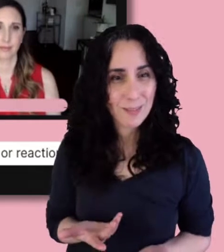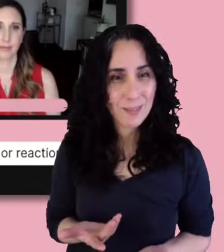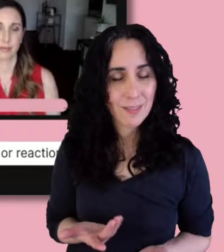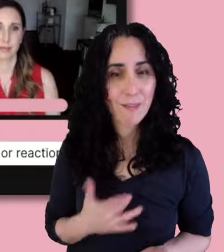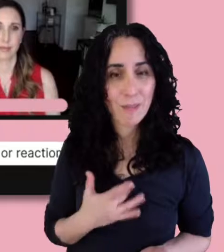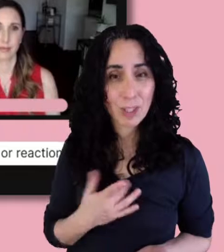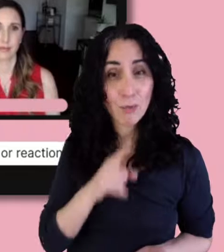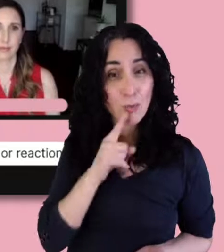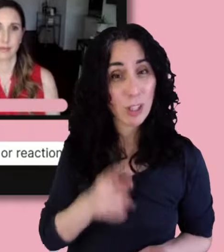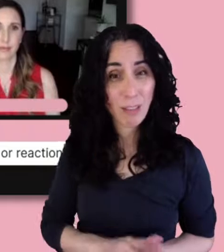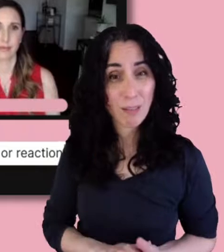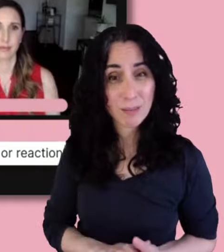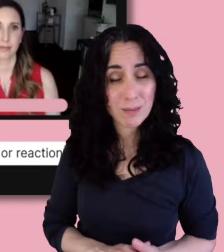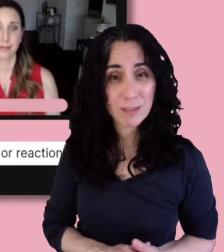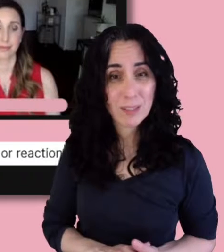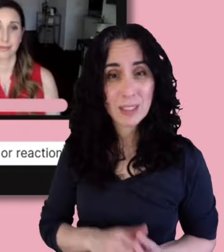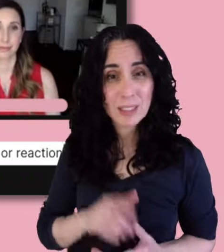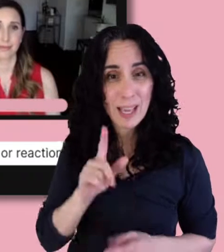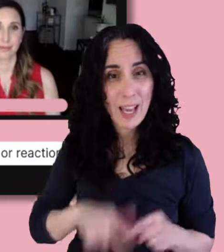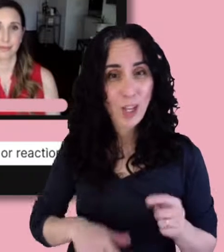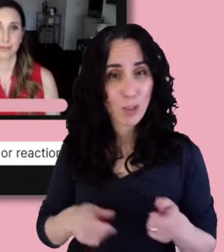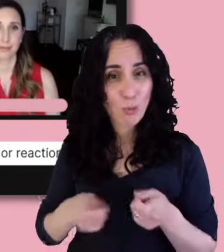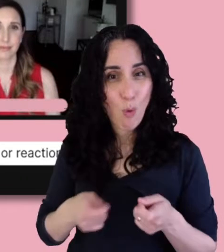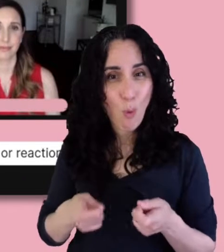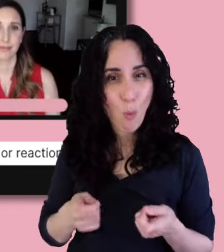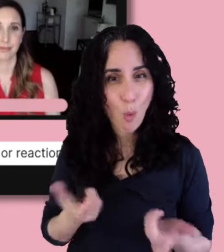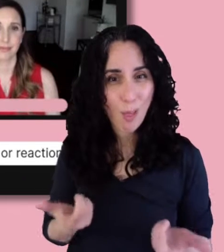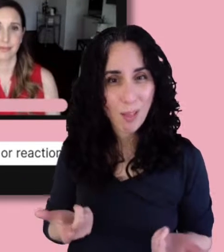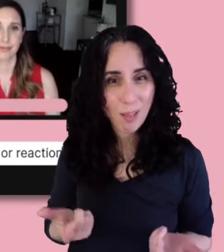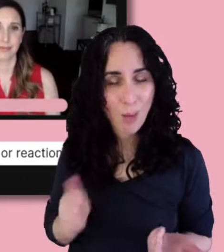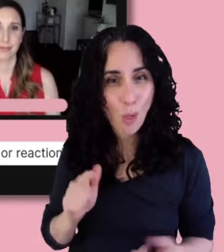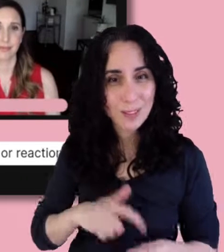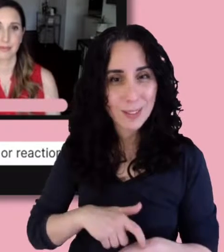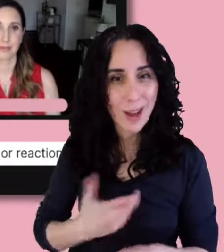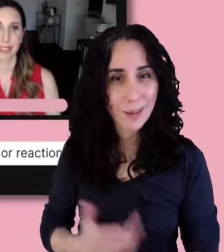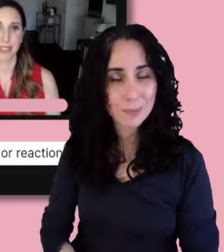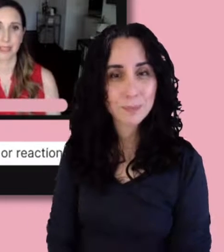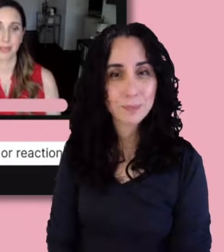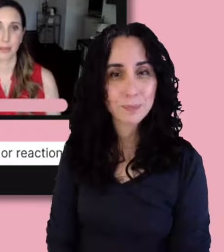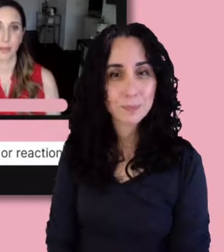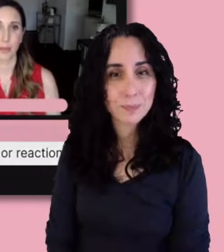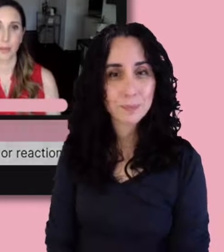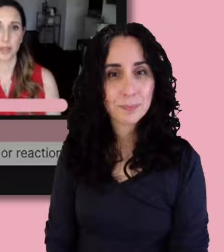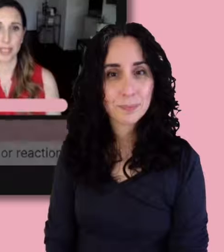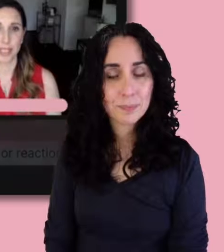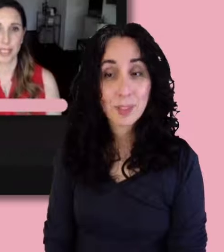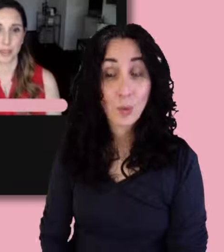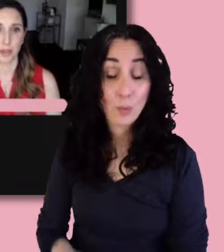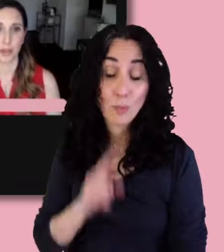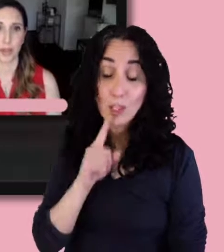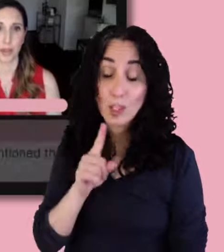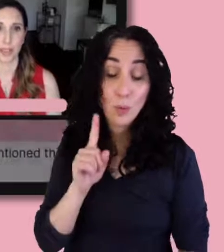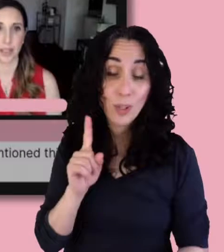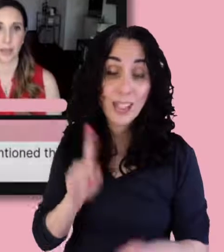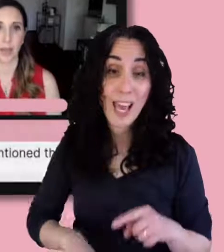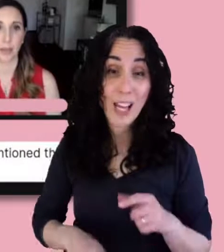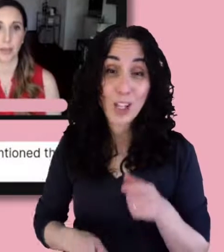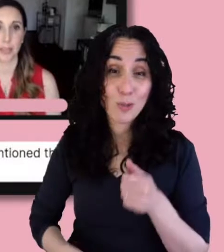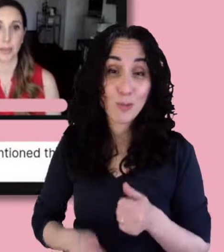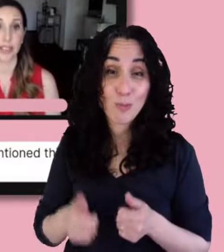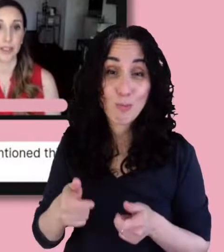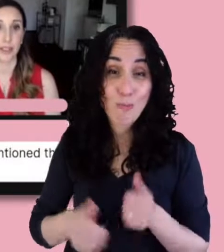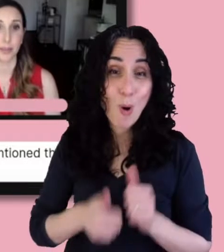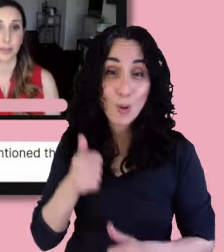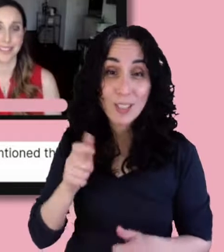feelings are real and we can't always control them. So yeah. We mostly can't control them when they come up, but we